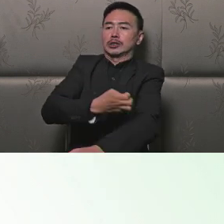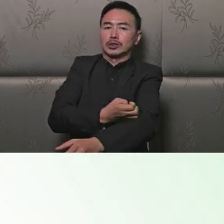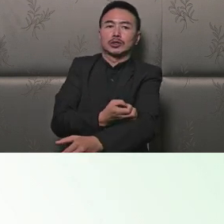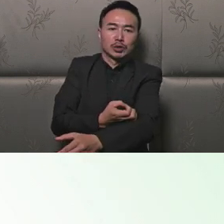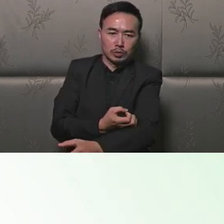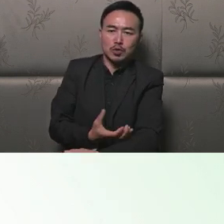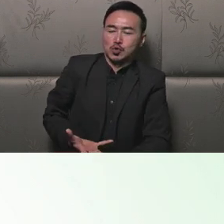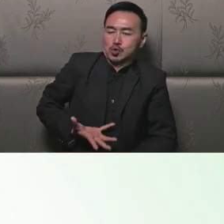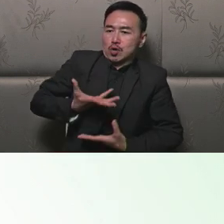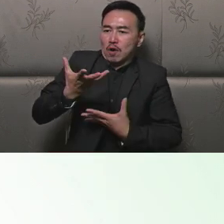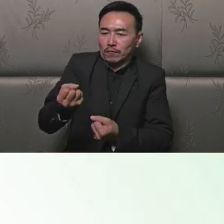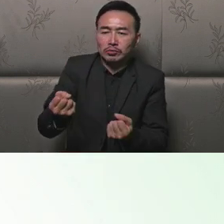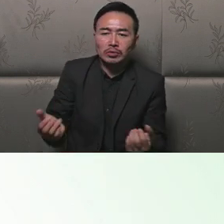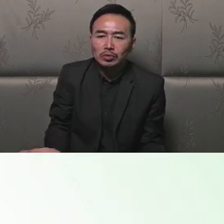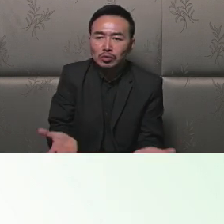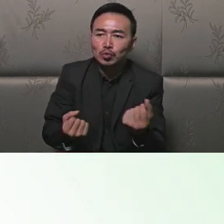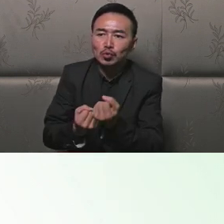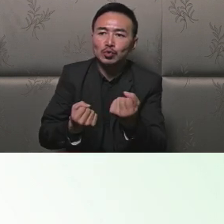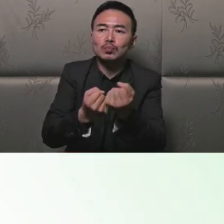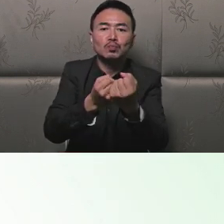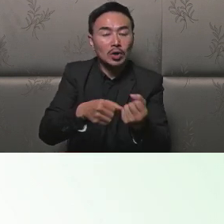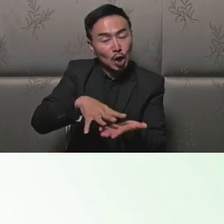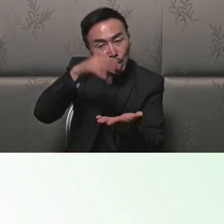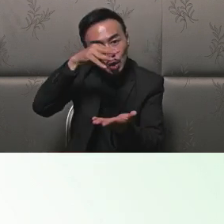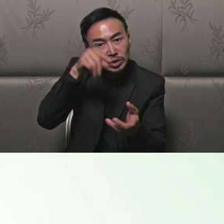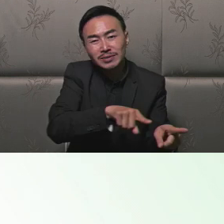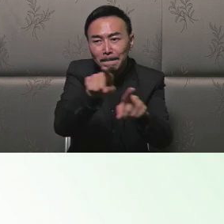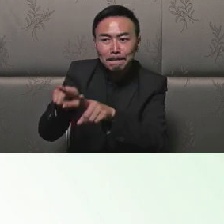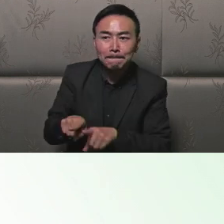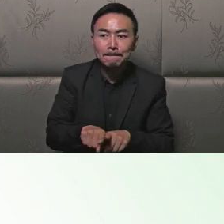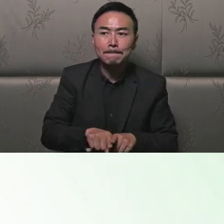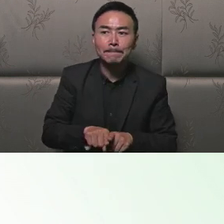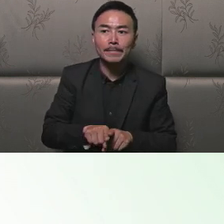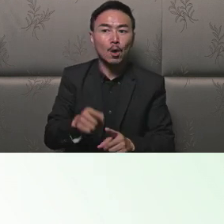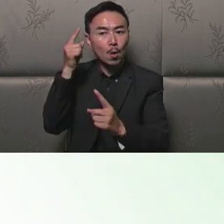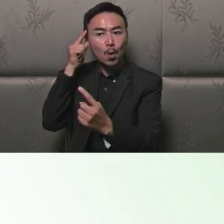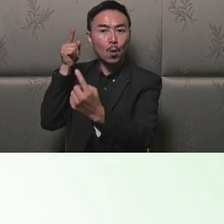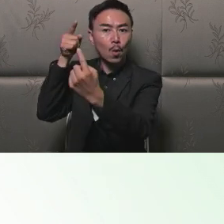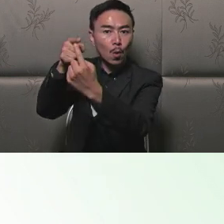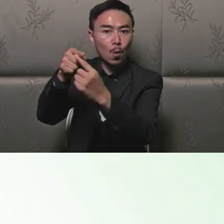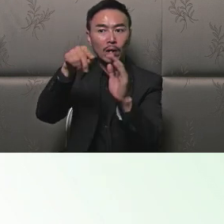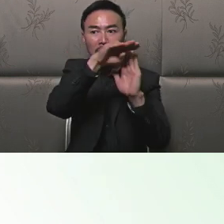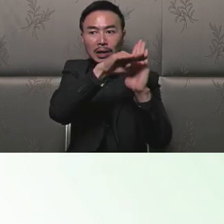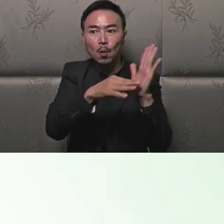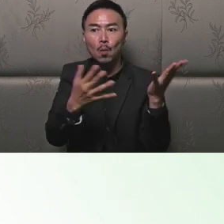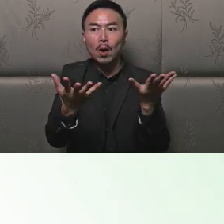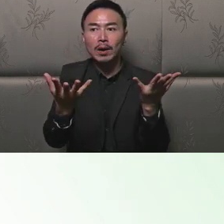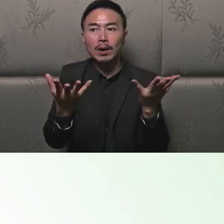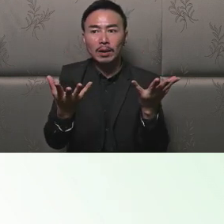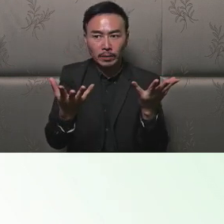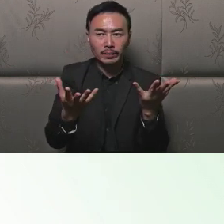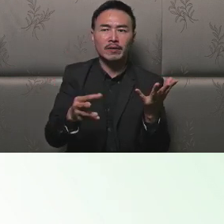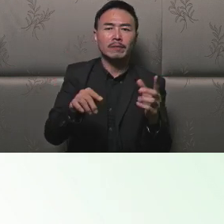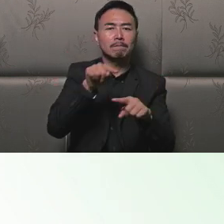bit. We also have a goal that's called 15% by 2030. And here we are really hoping to get